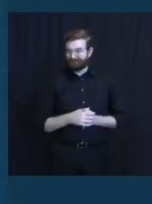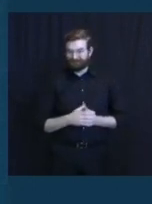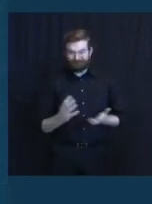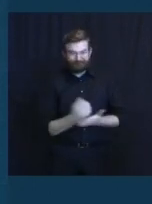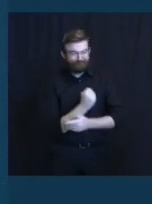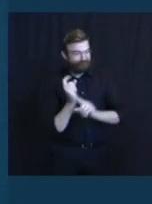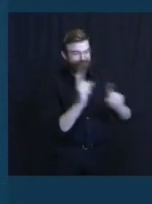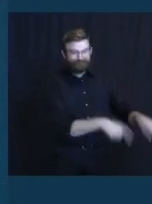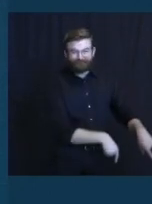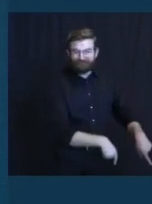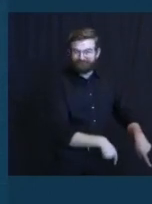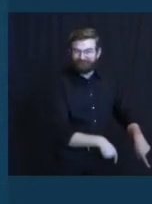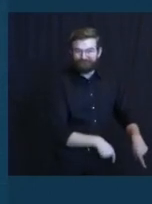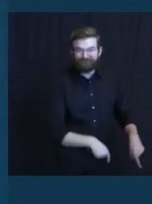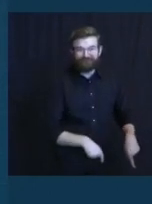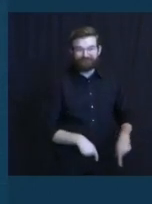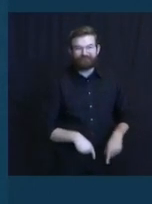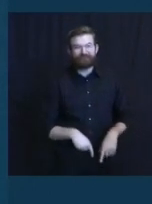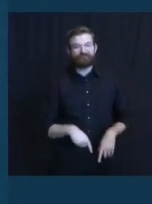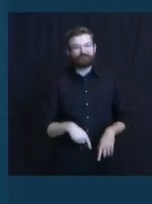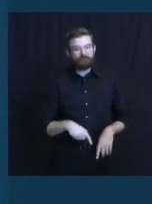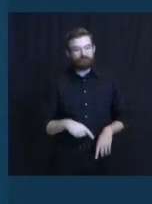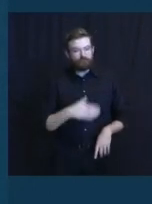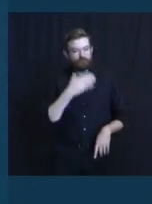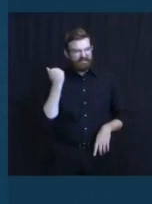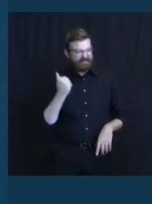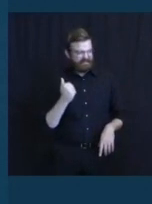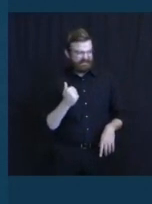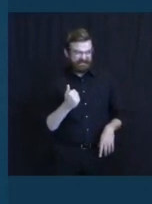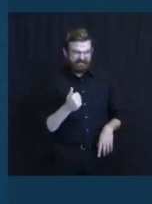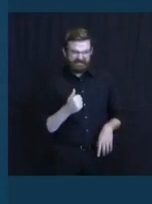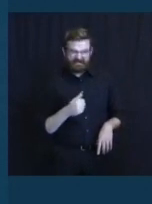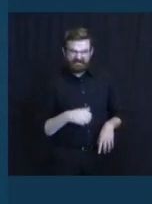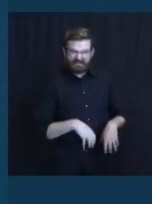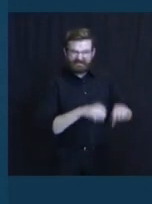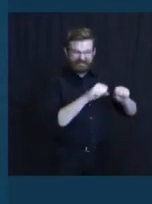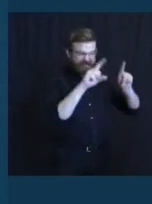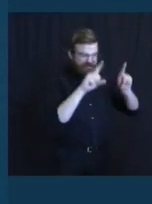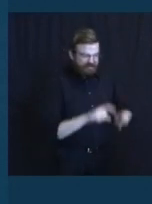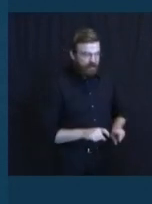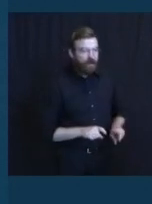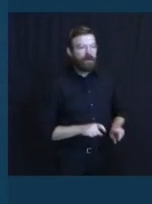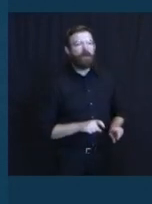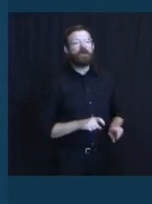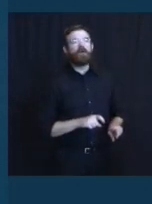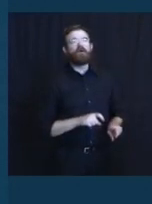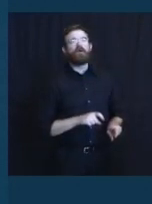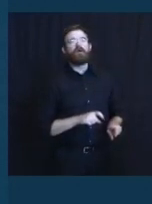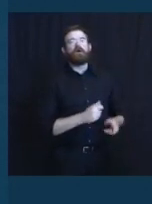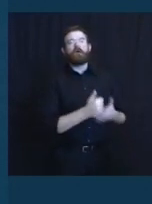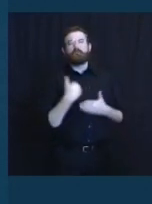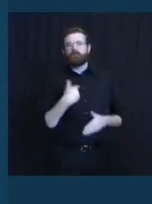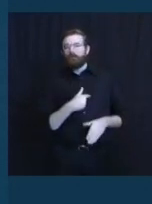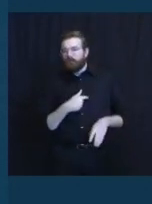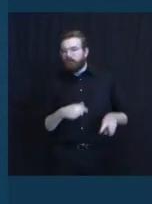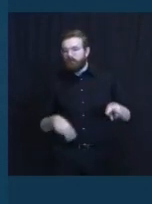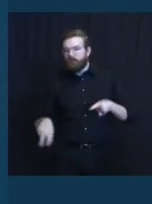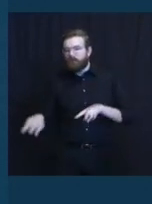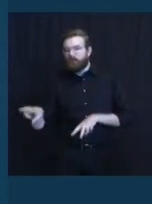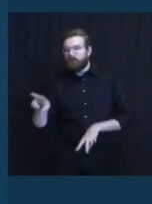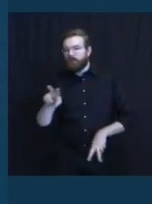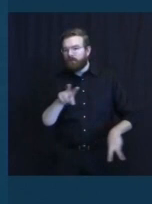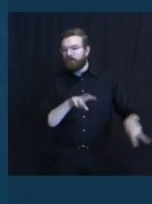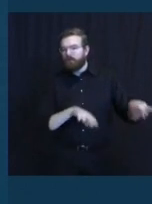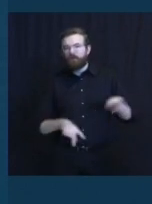so our community contact tracing corps can get to work to stop a flare-up before it even